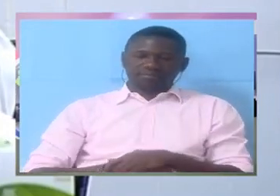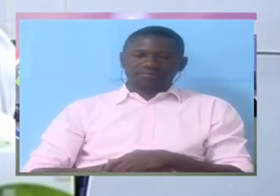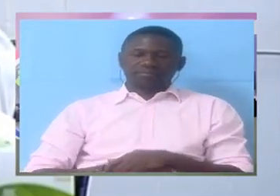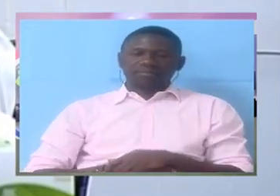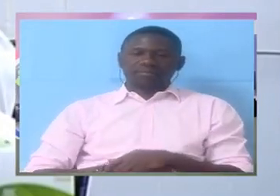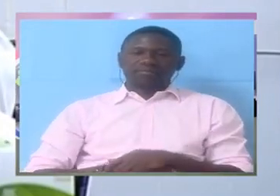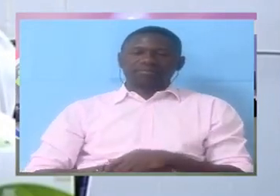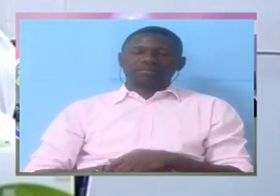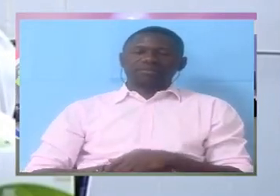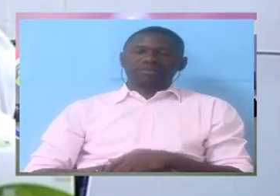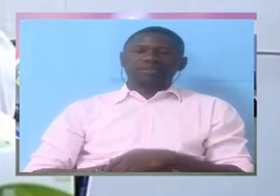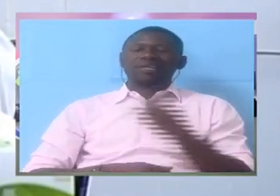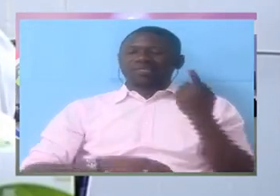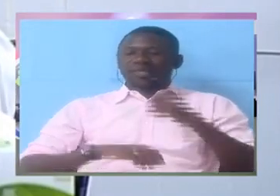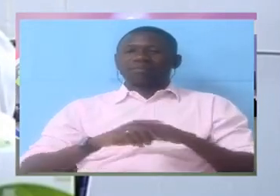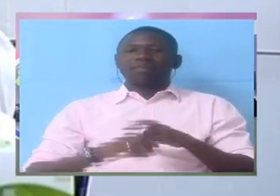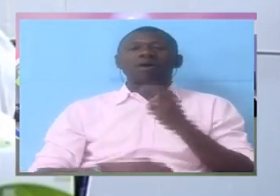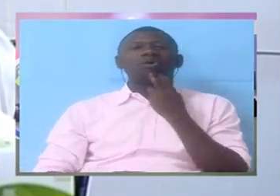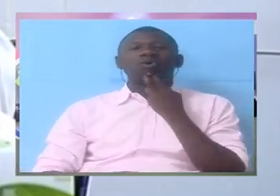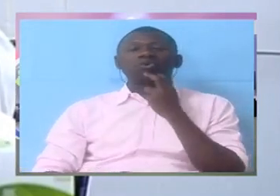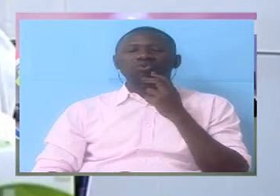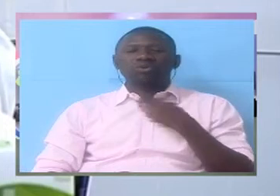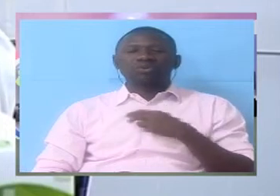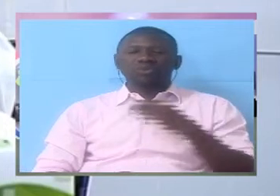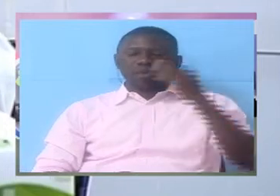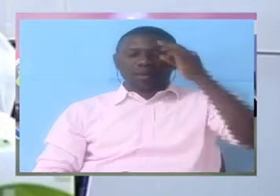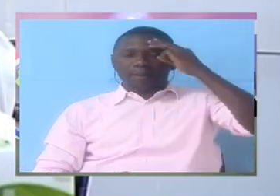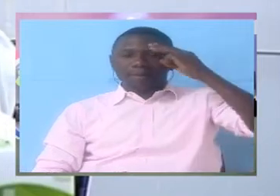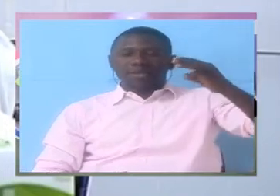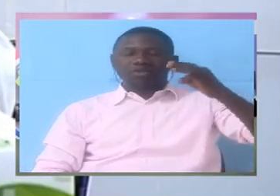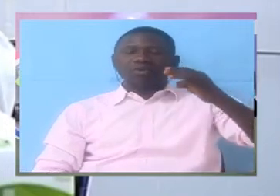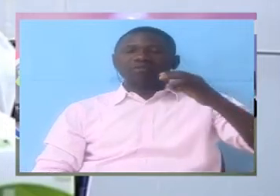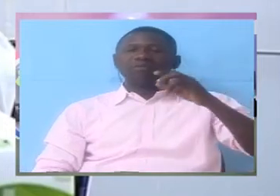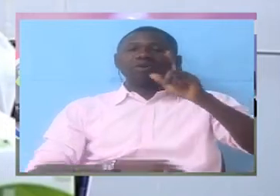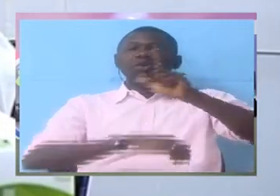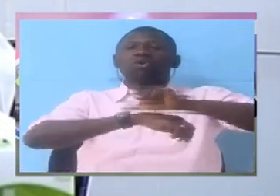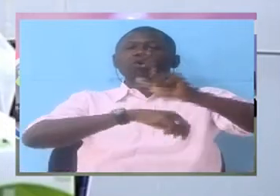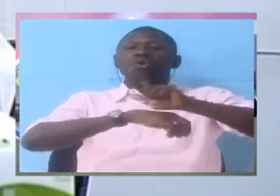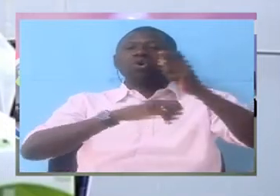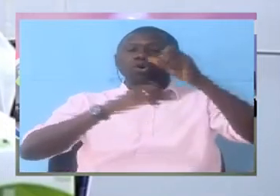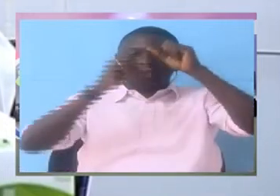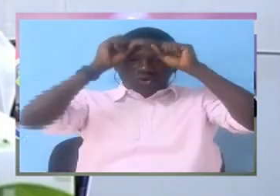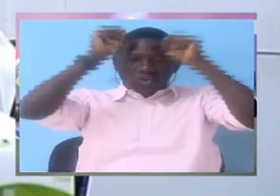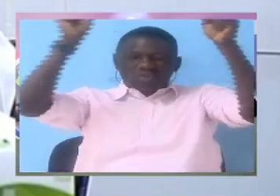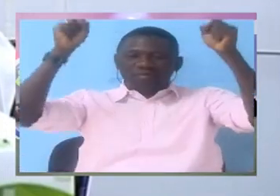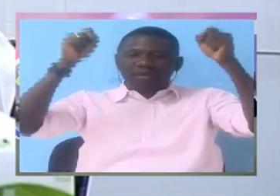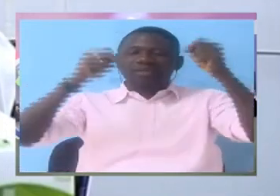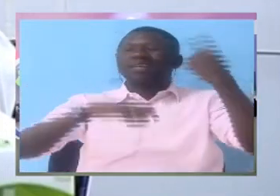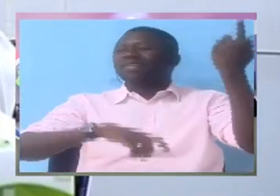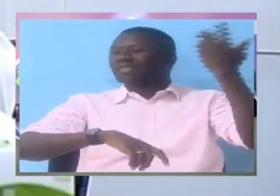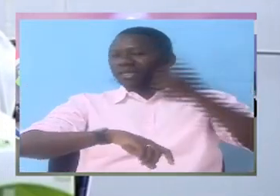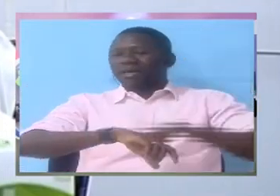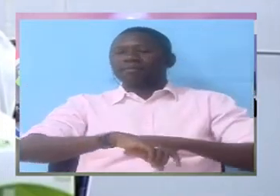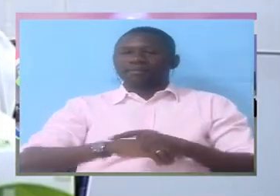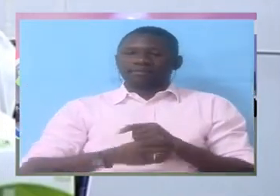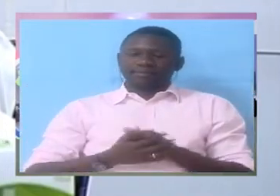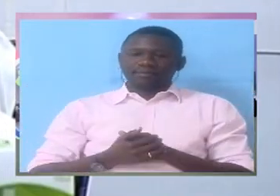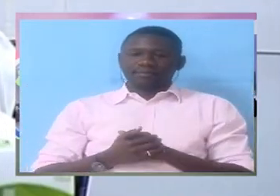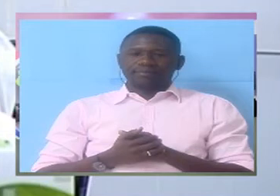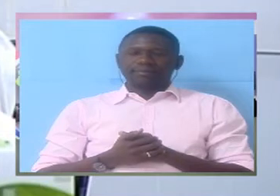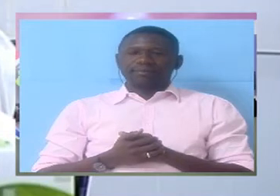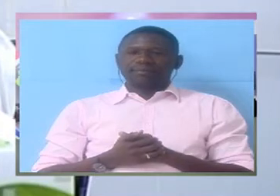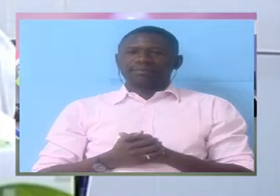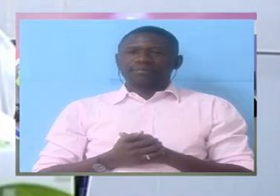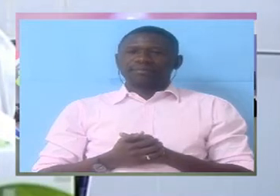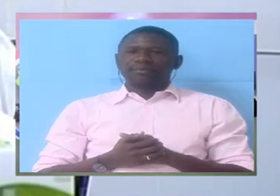My uncle was the minister of local government at the time. Tumo mbarin dobe duo kola mansakunda kono